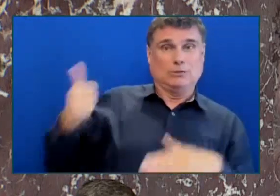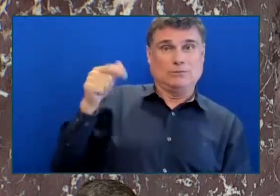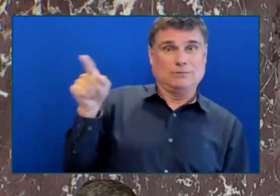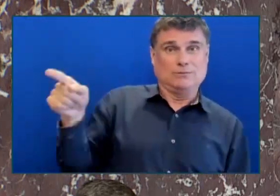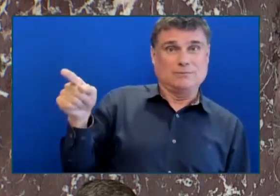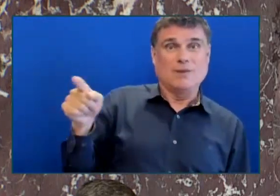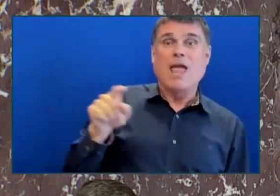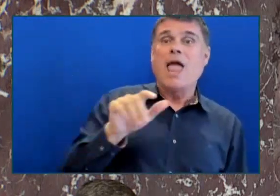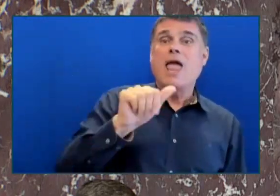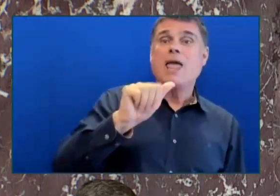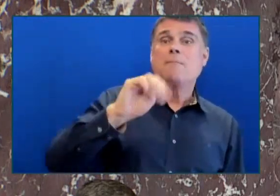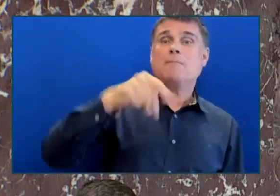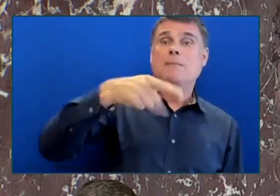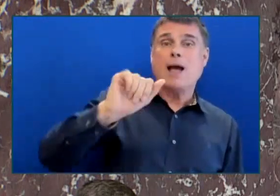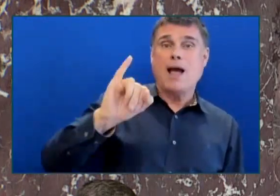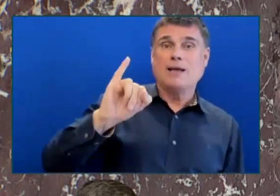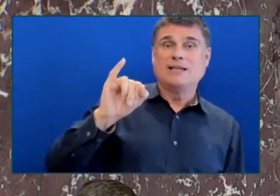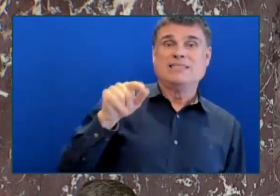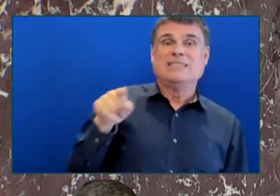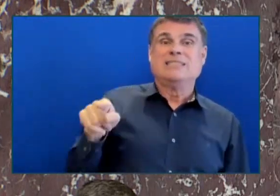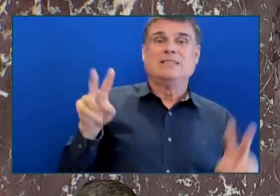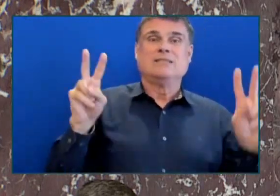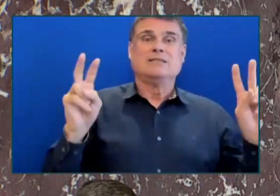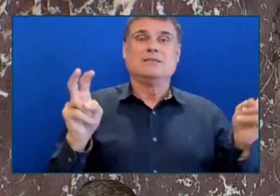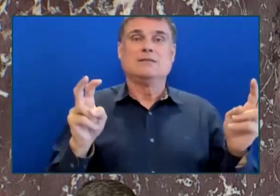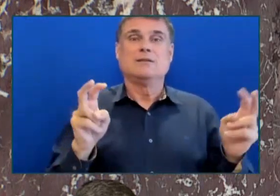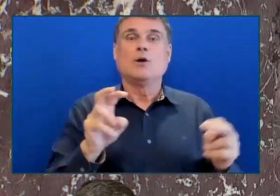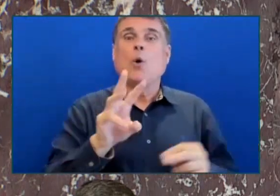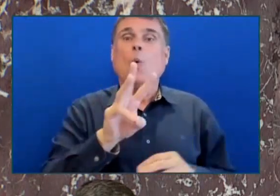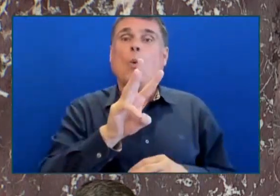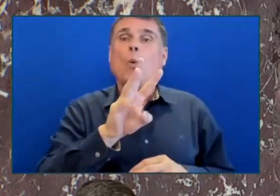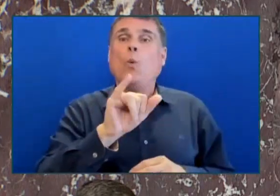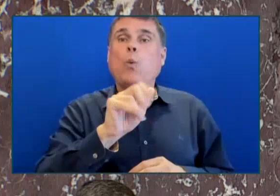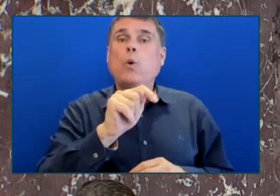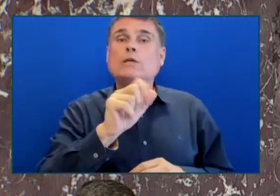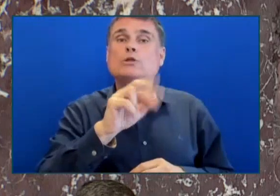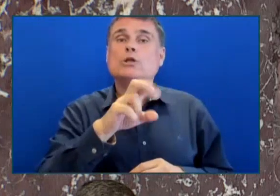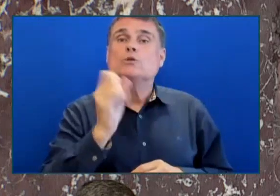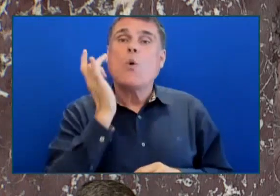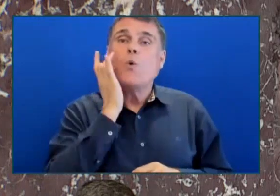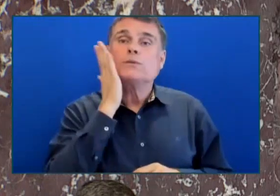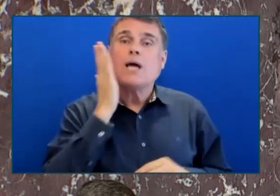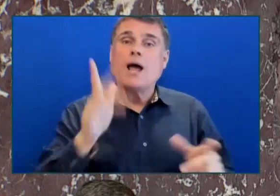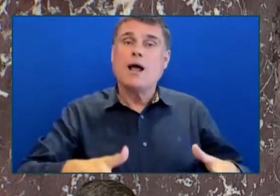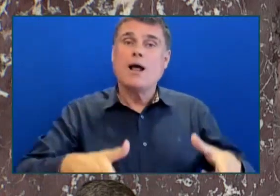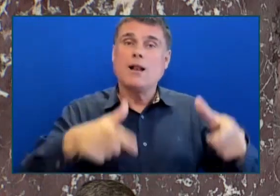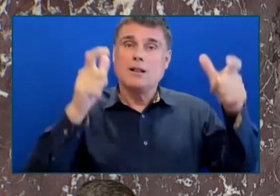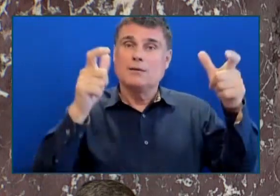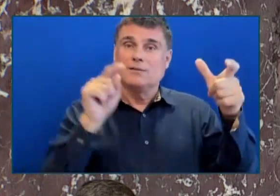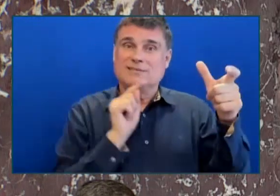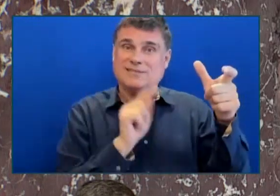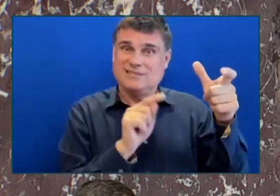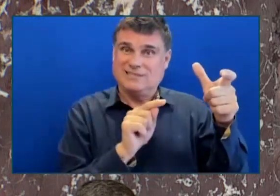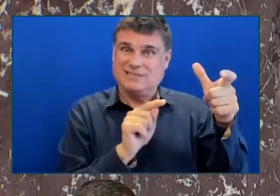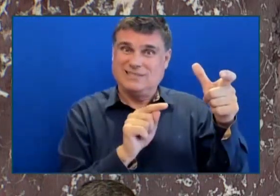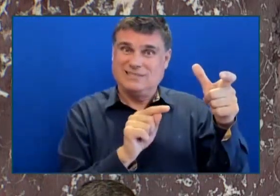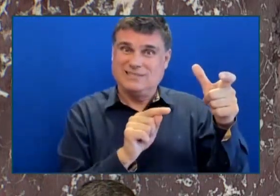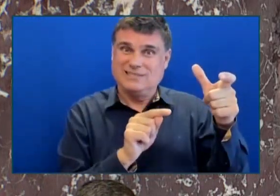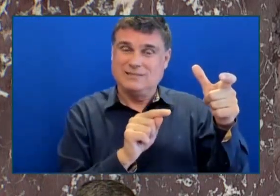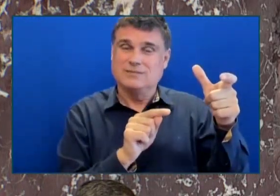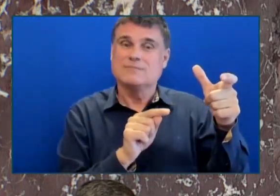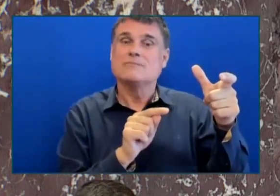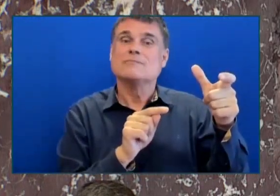Mr. Speaker, where faulty sprinklers and empty fire extinguishers contributed to a fatal fire a year ago that claimed